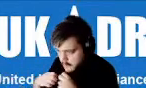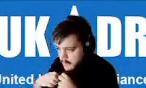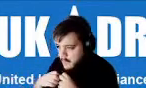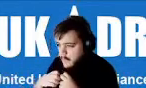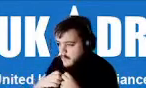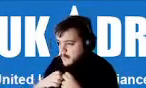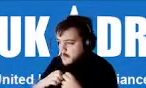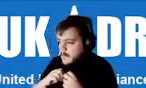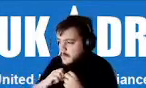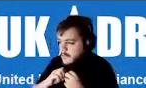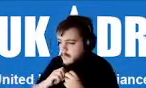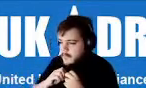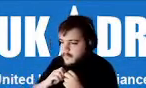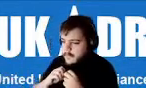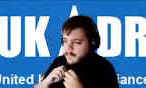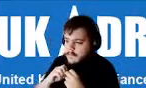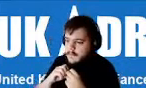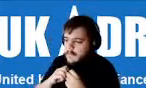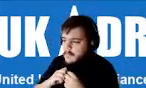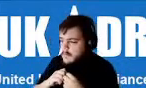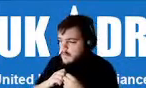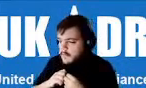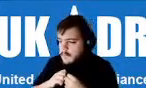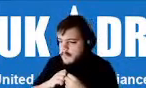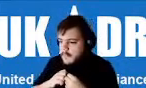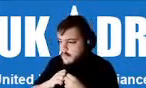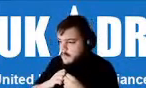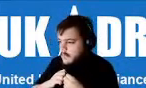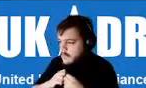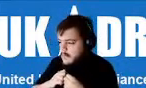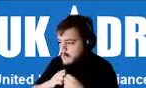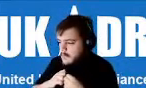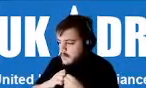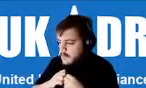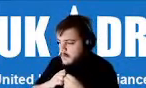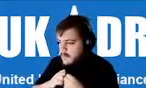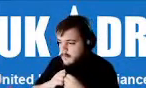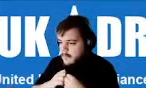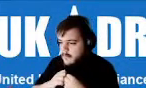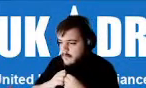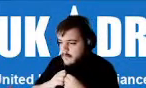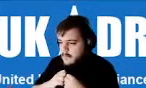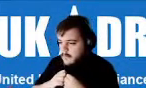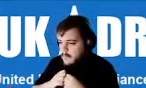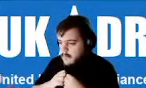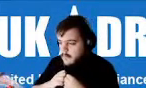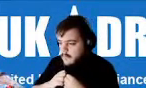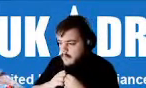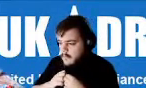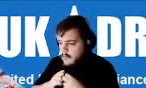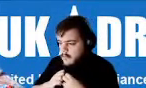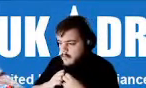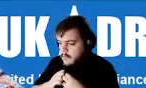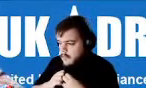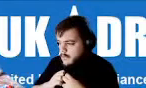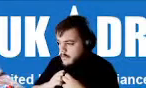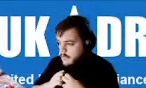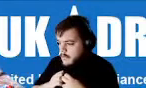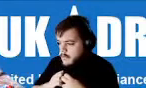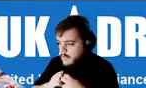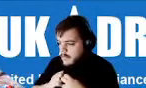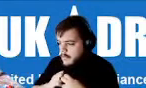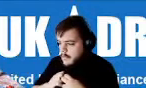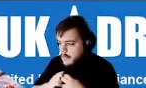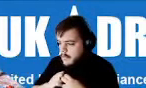any UK-based organisation, including the UKOTs, who are engaged in research or capacity building for DRR